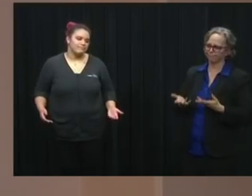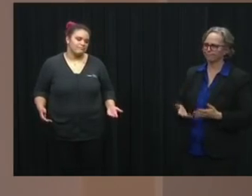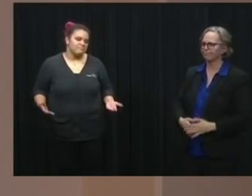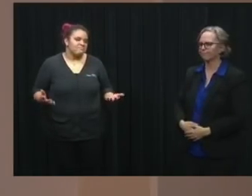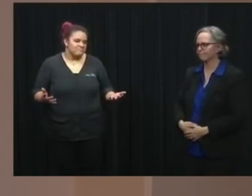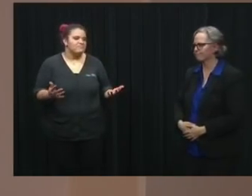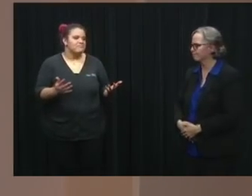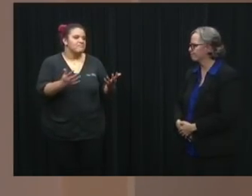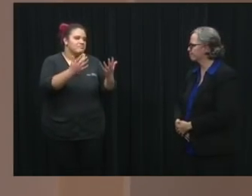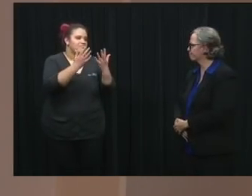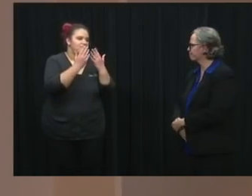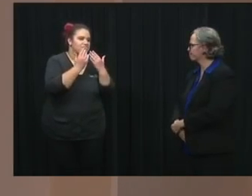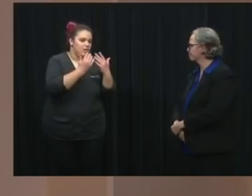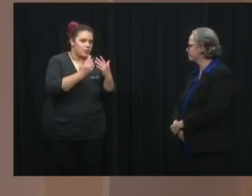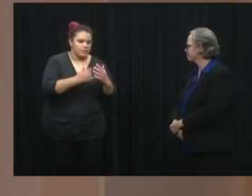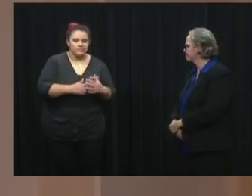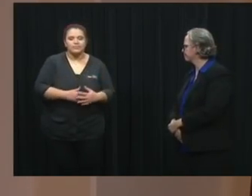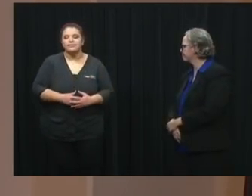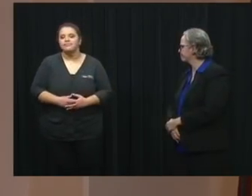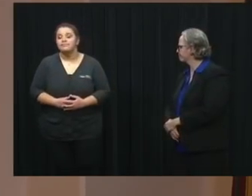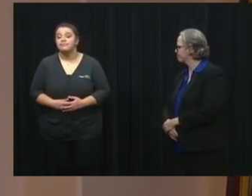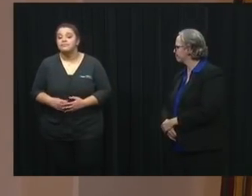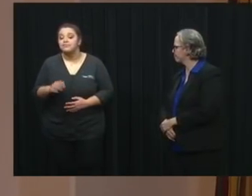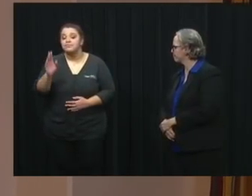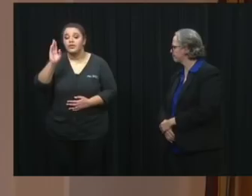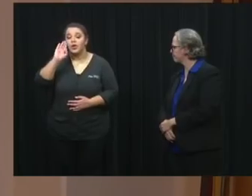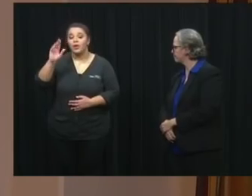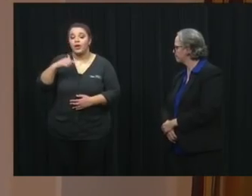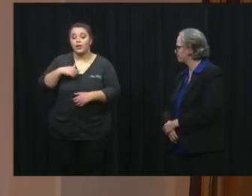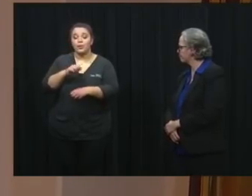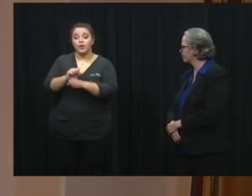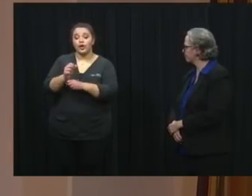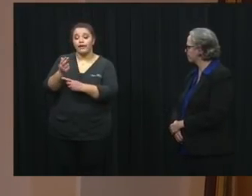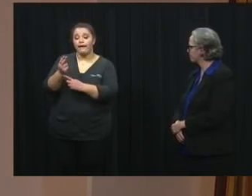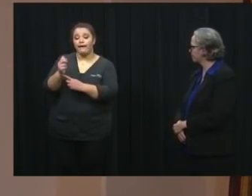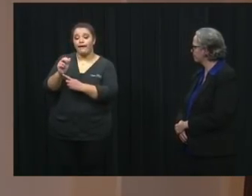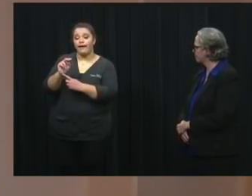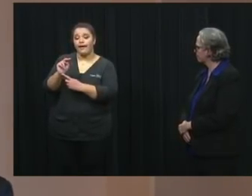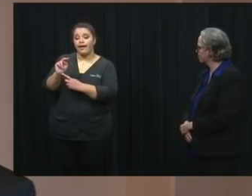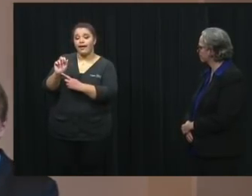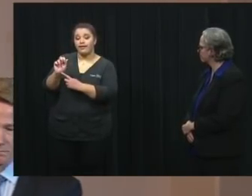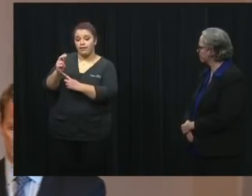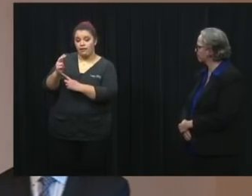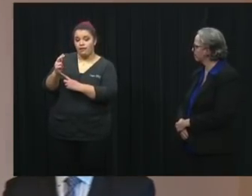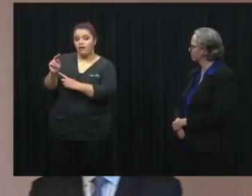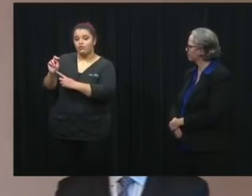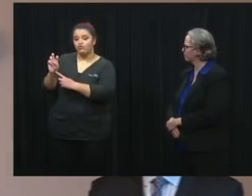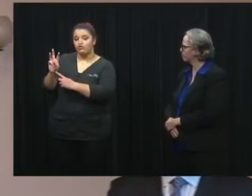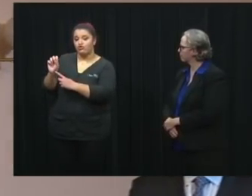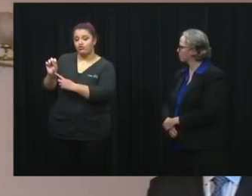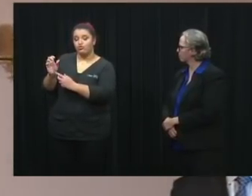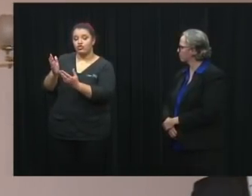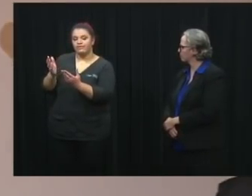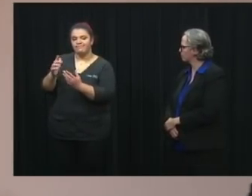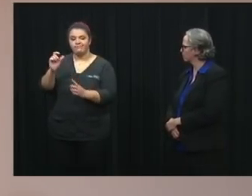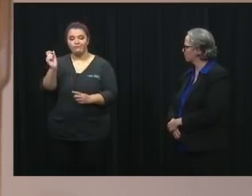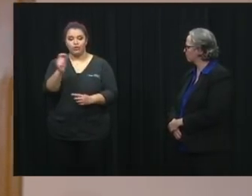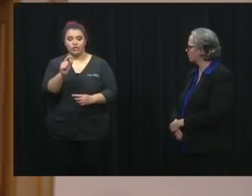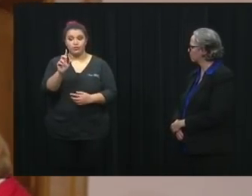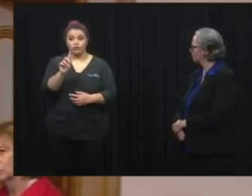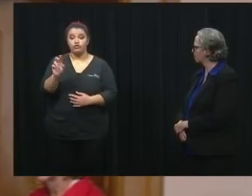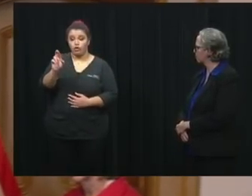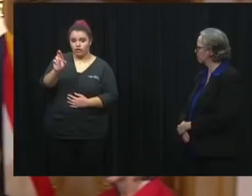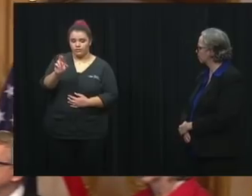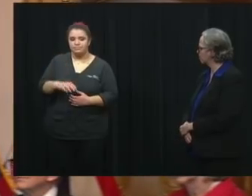Spencer Hickey with Hannah News Service for Dr. Acton. Could you talk about the significance of so